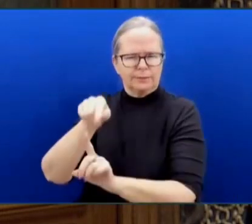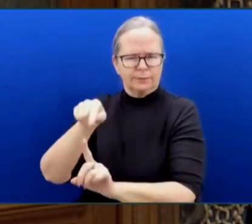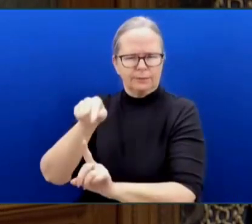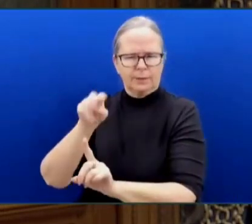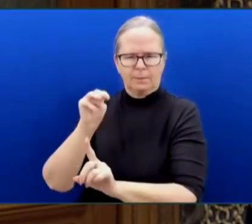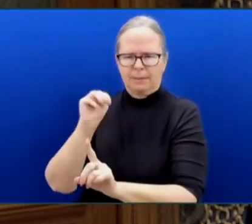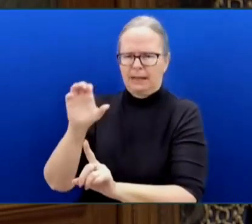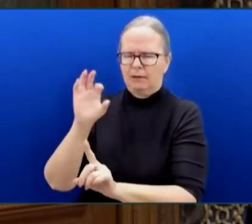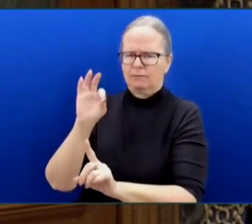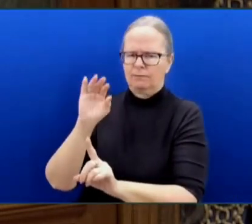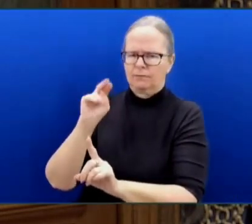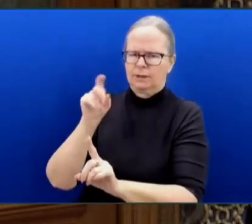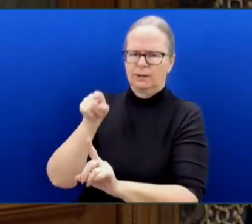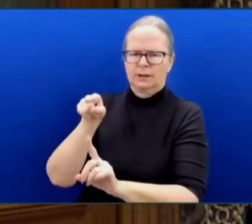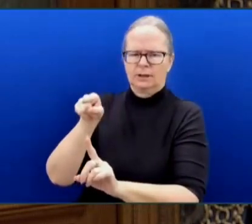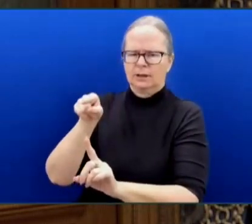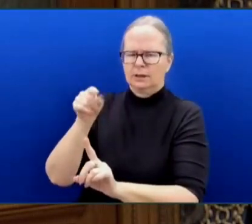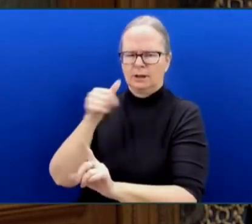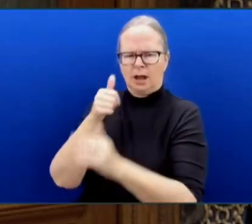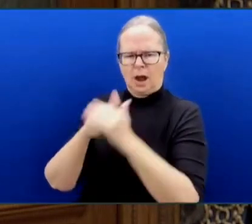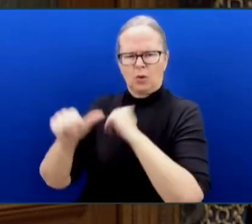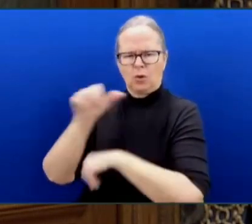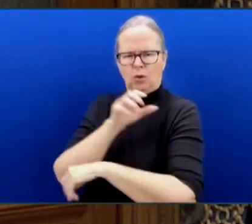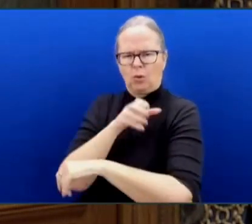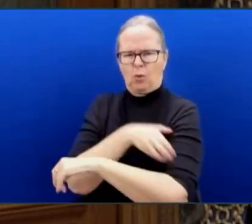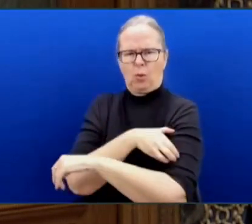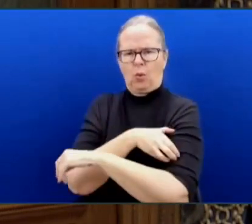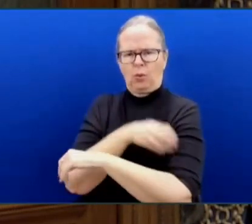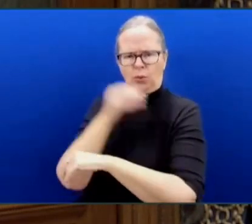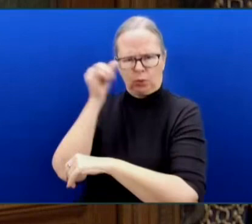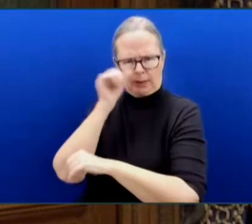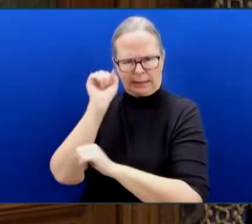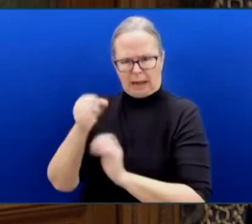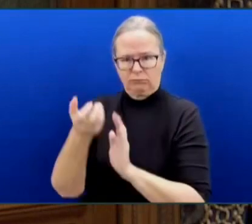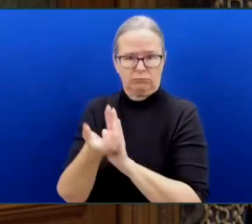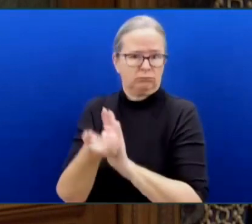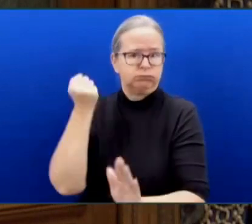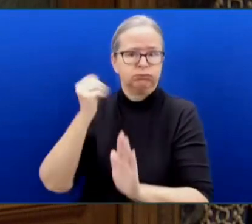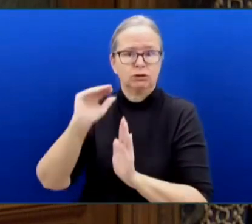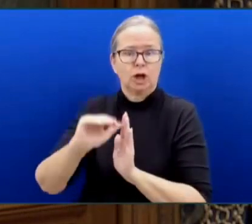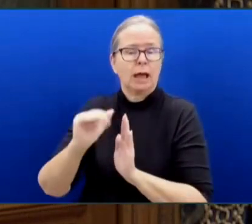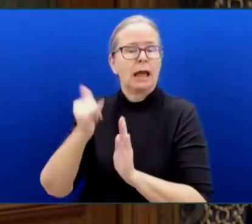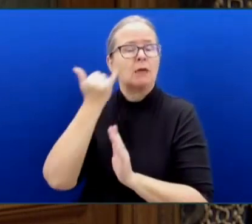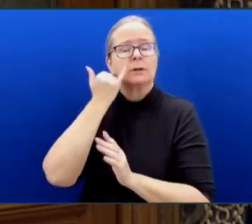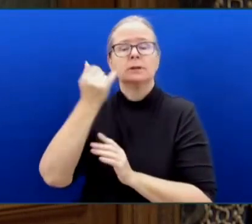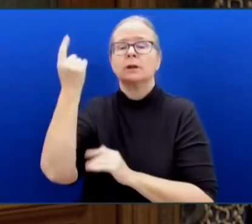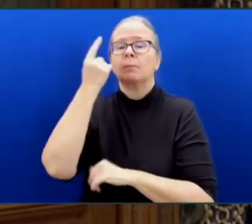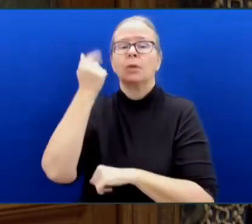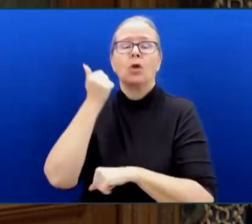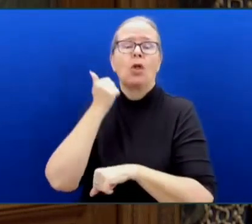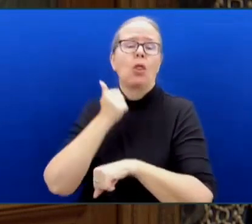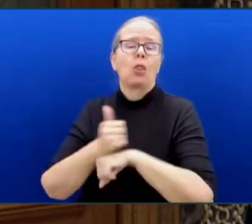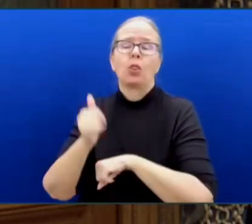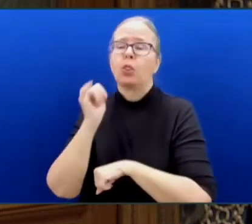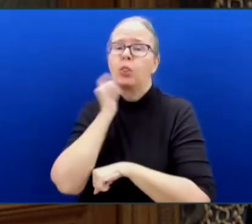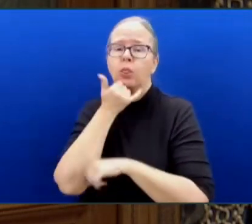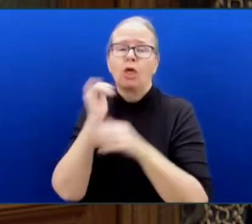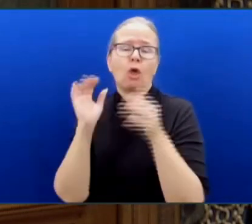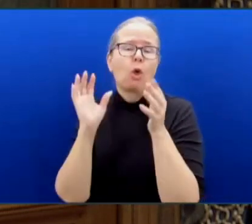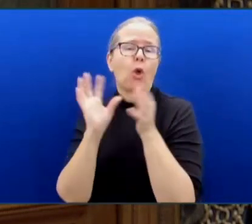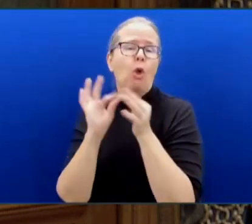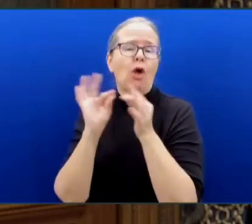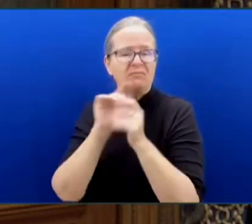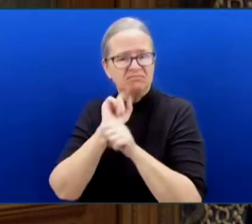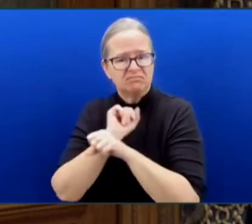families. Based on an allegation, they can walk into anyone's house and decide to remove children. This BC NDP